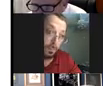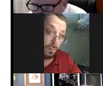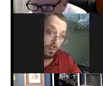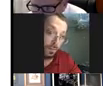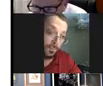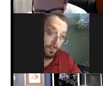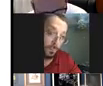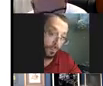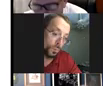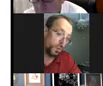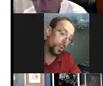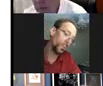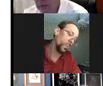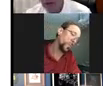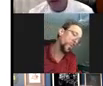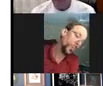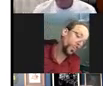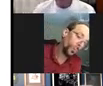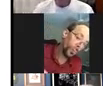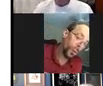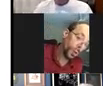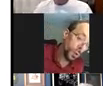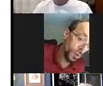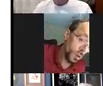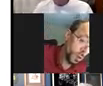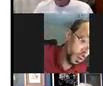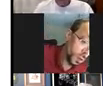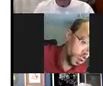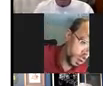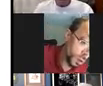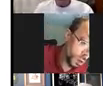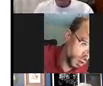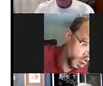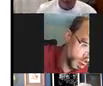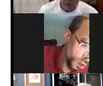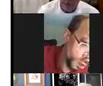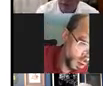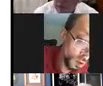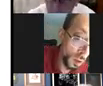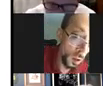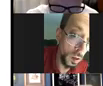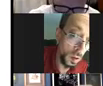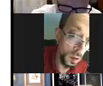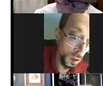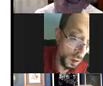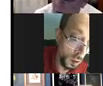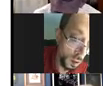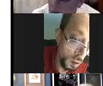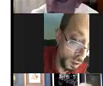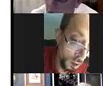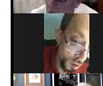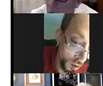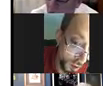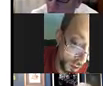But any other thoughts from anyone else? Matthew in the chat brought up in